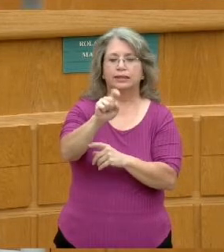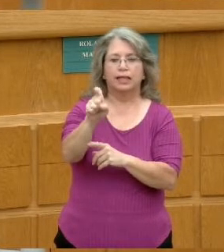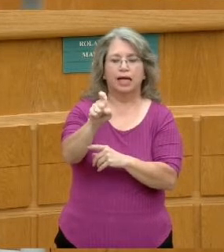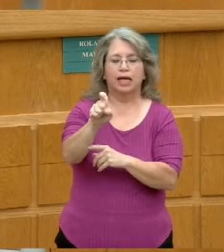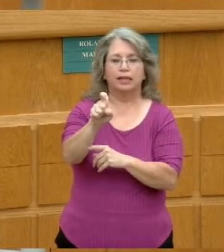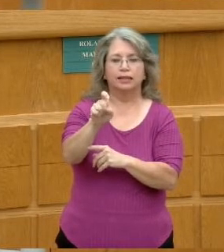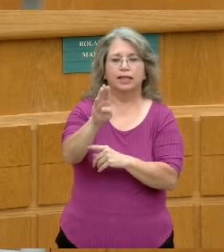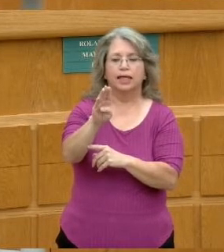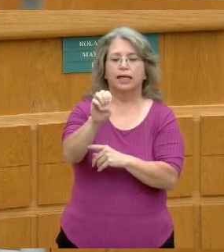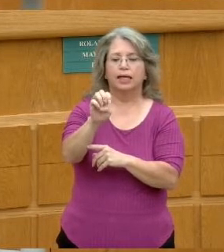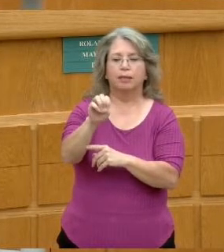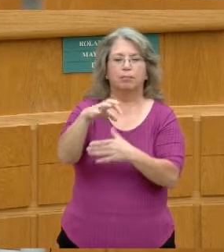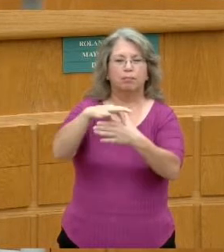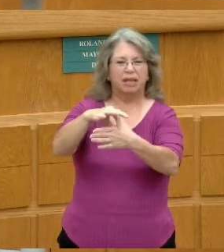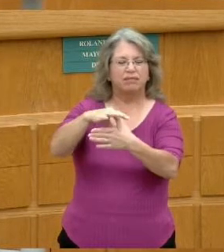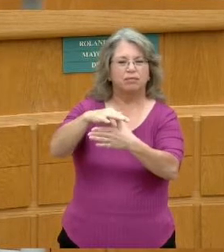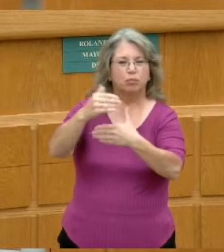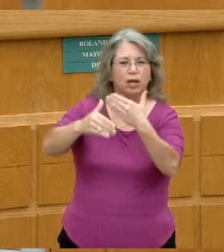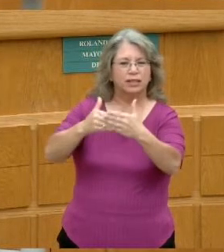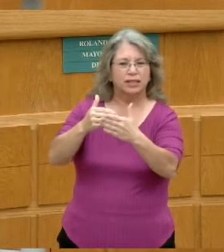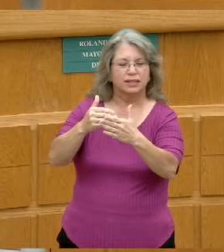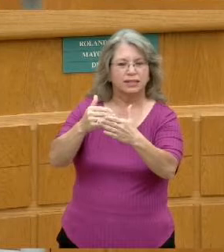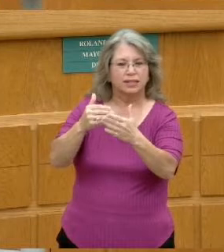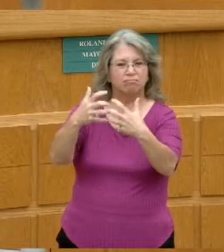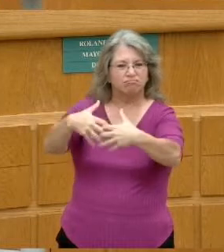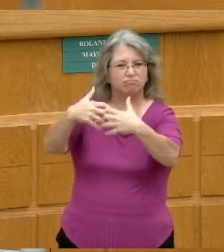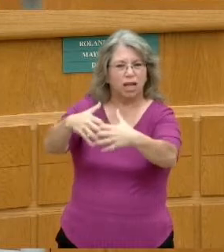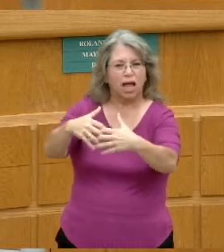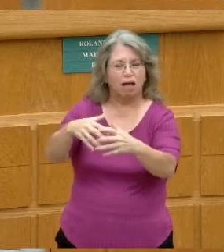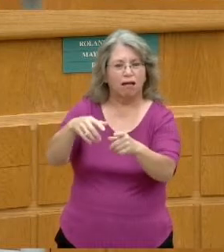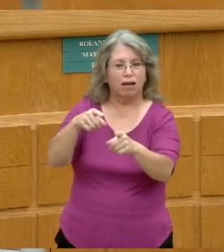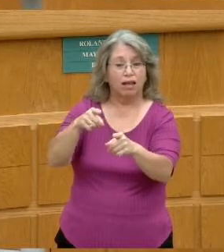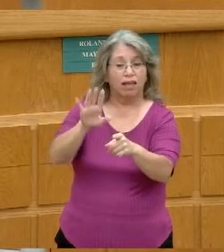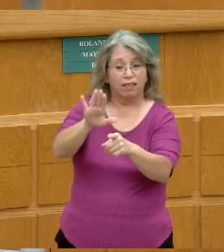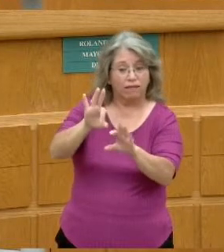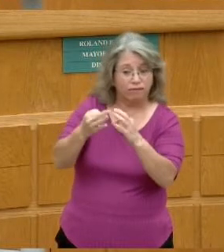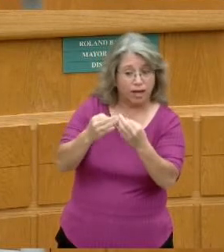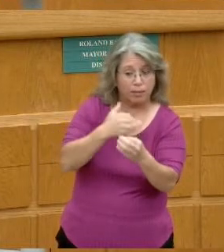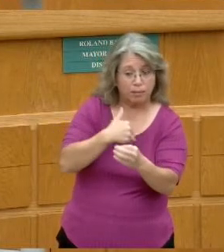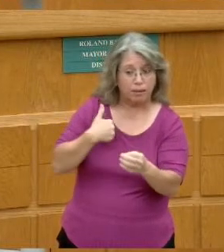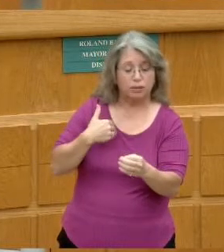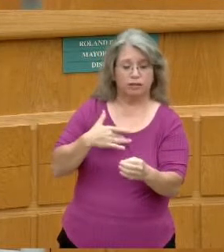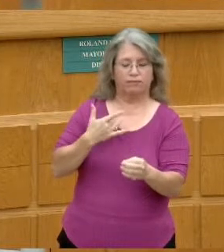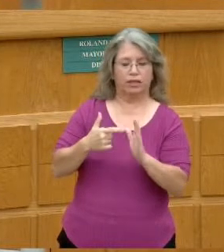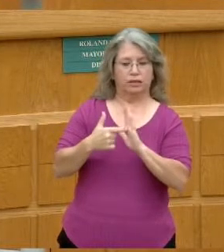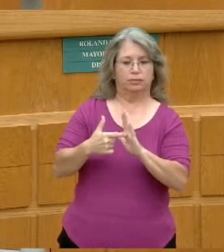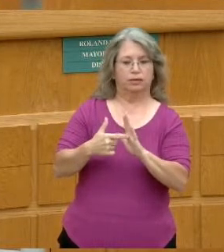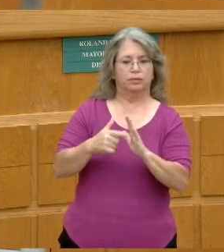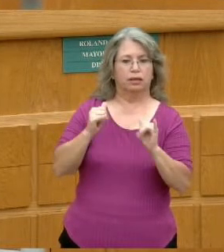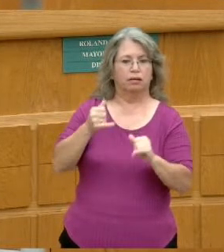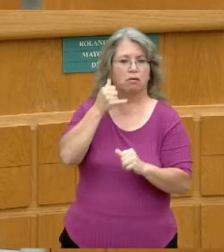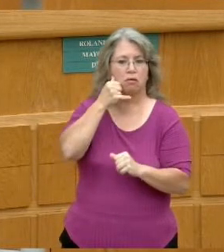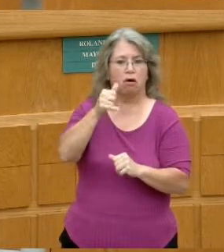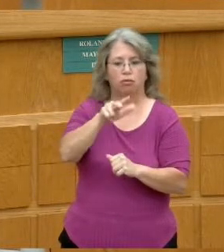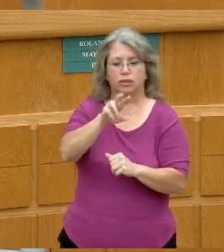family members that are symptomatic and wanting to get tested. They can call this number,